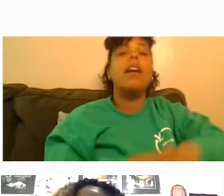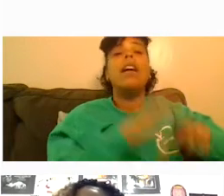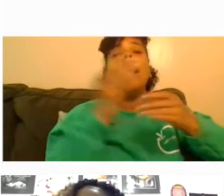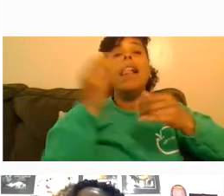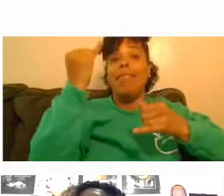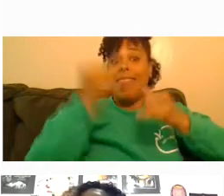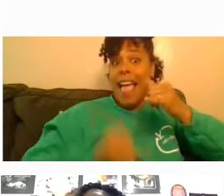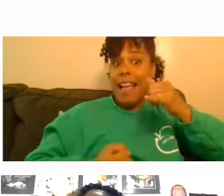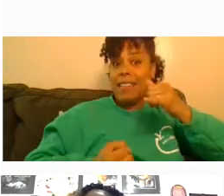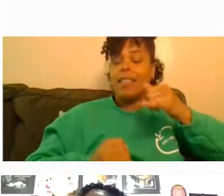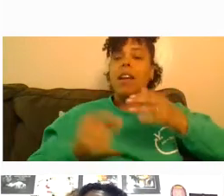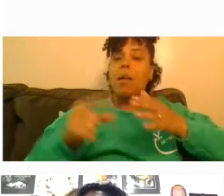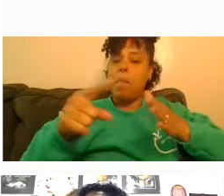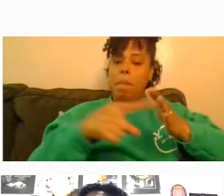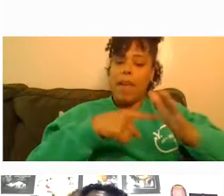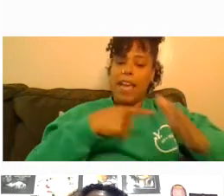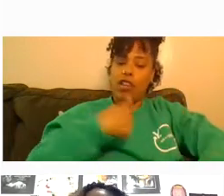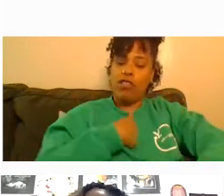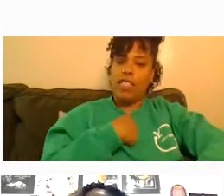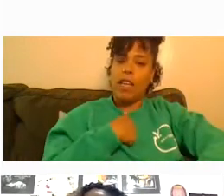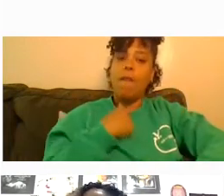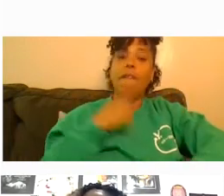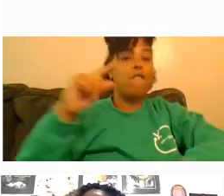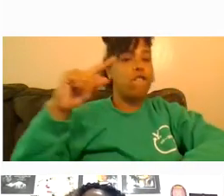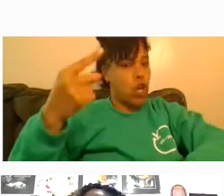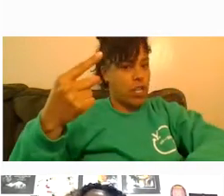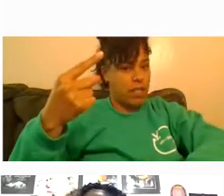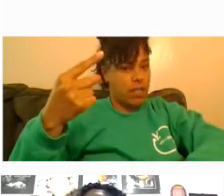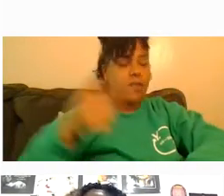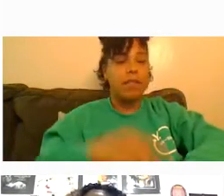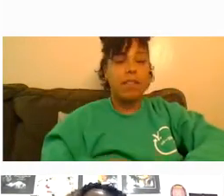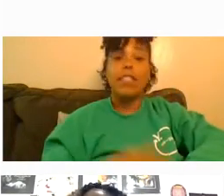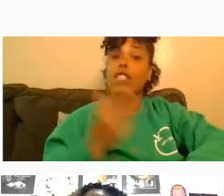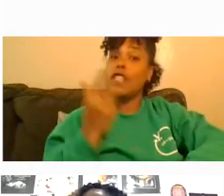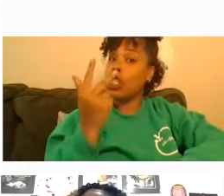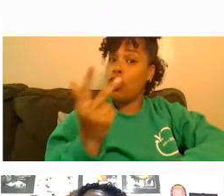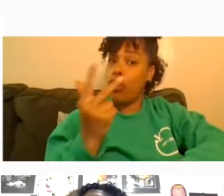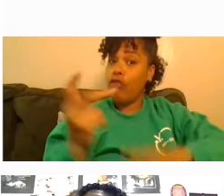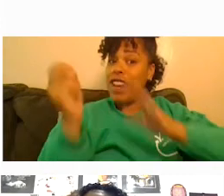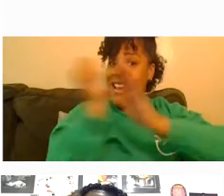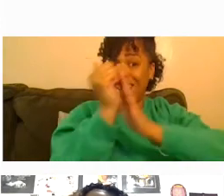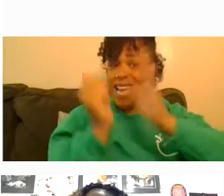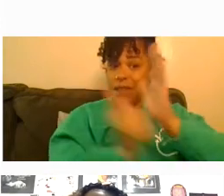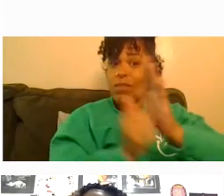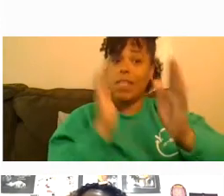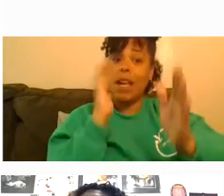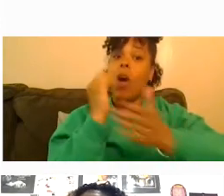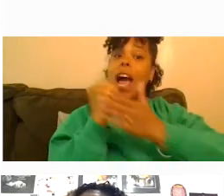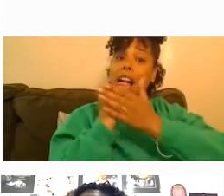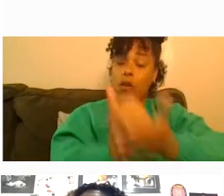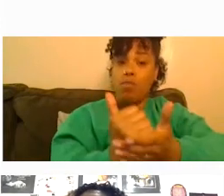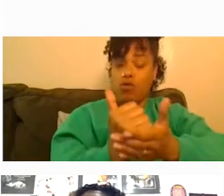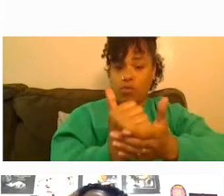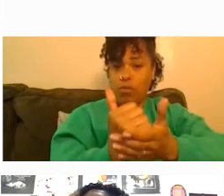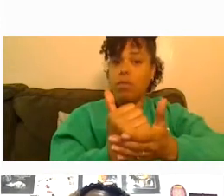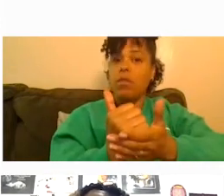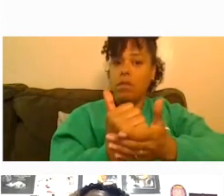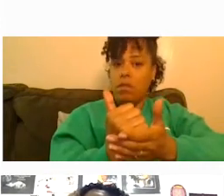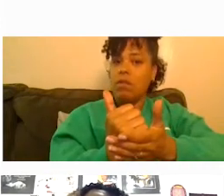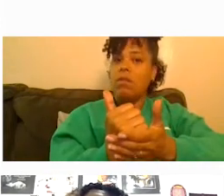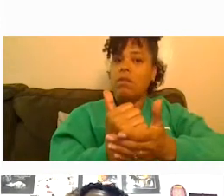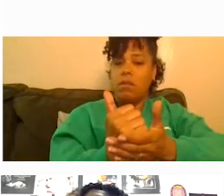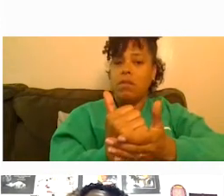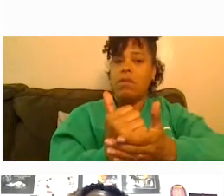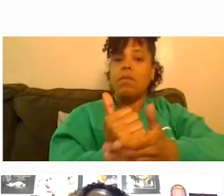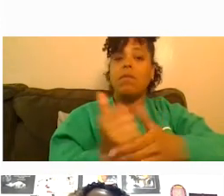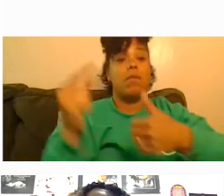3 fundamental accounts that will help you pay yourself first. An emergency account. See, the goal of an emergency account is to have 3 months